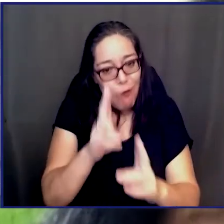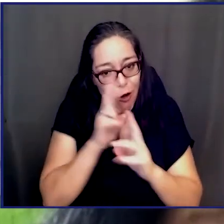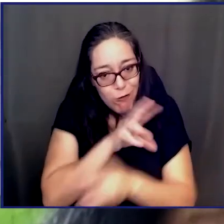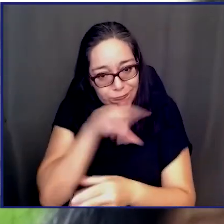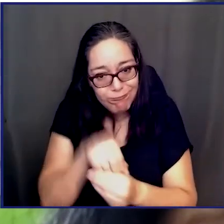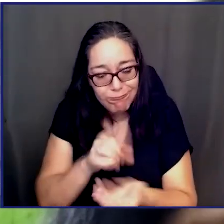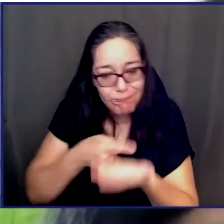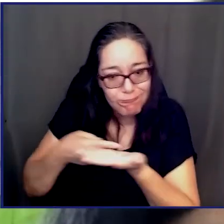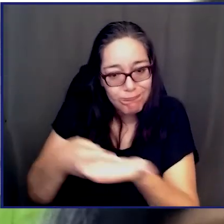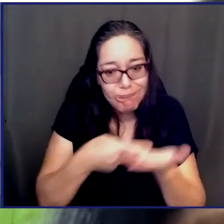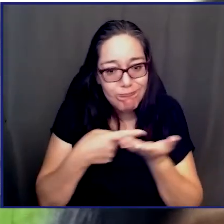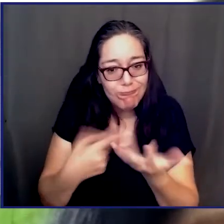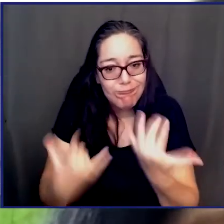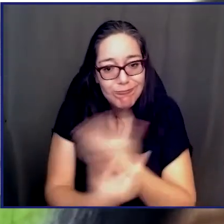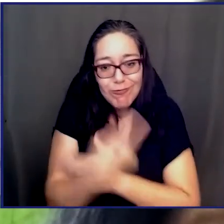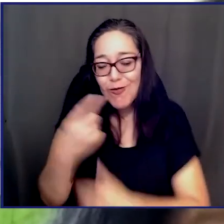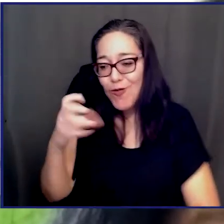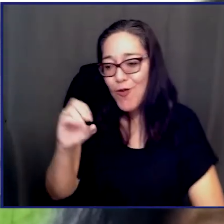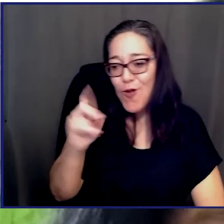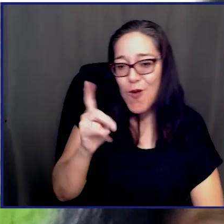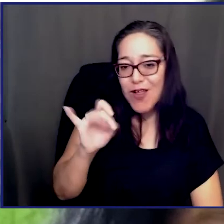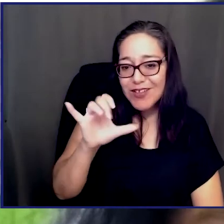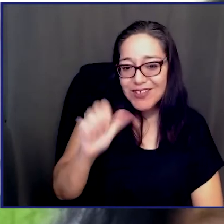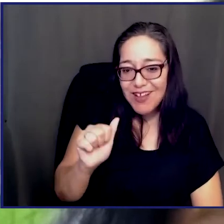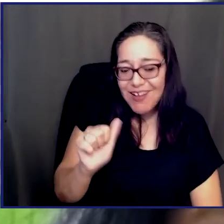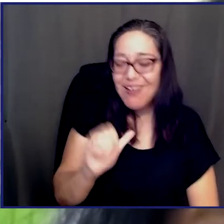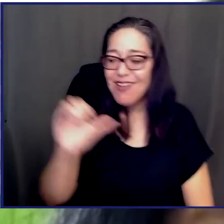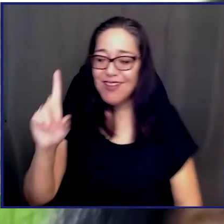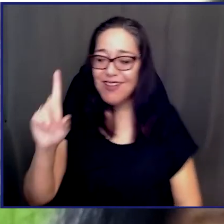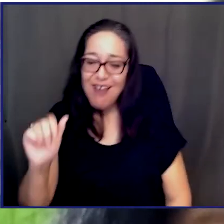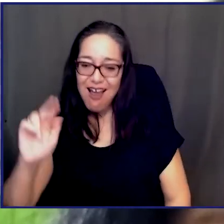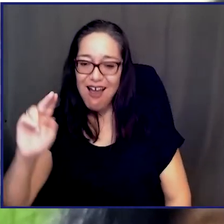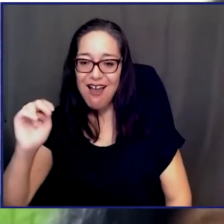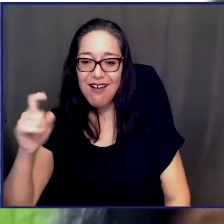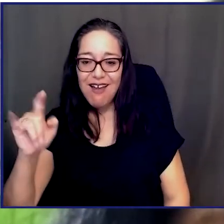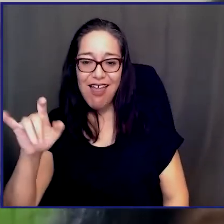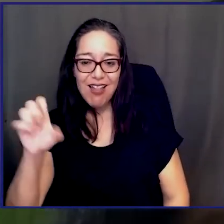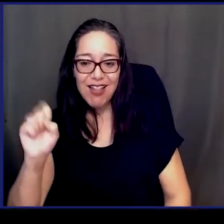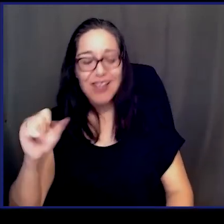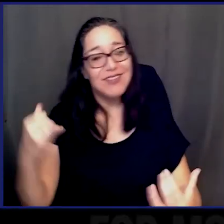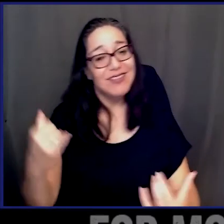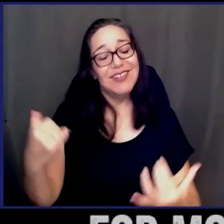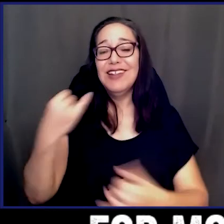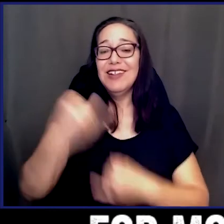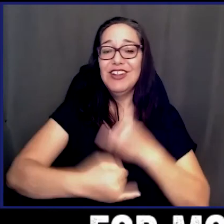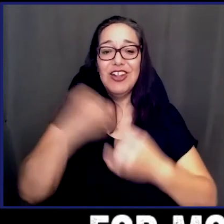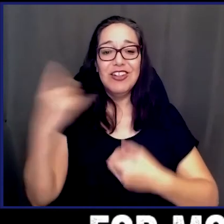Oaikyo and with Ángeles on the occasion of the International Day of the Girl.